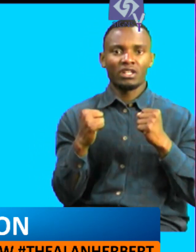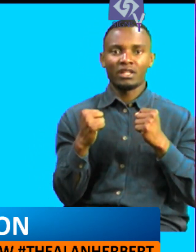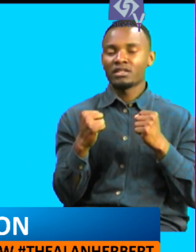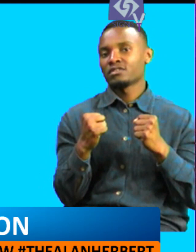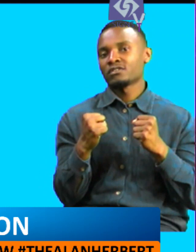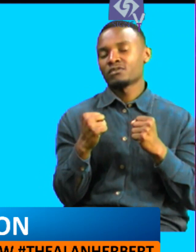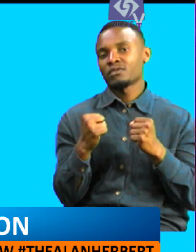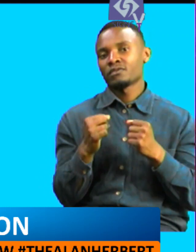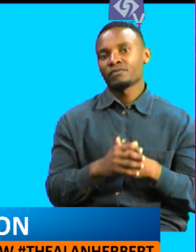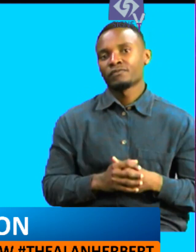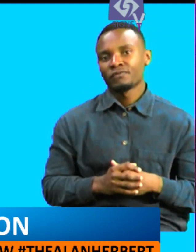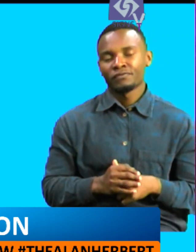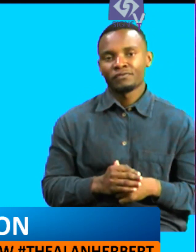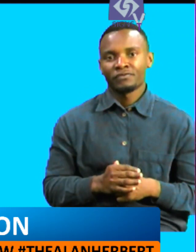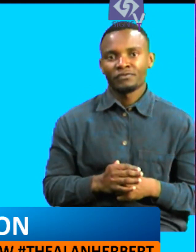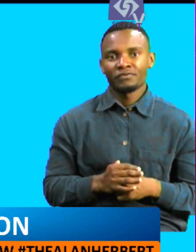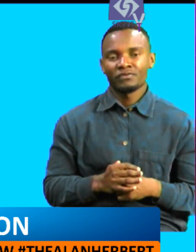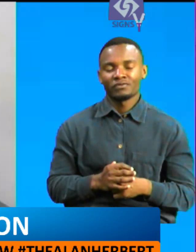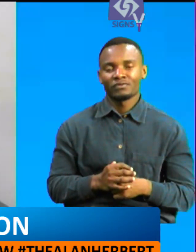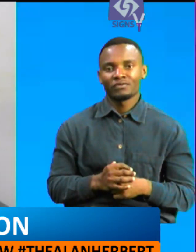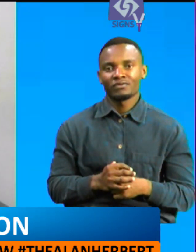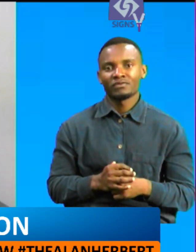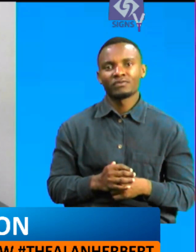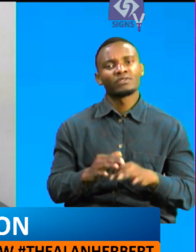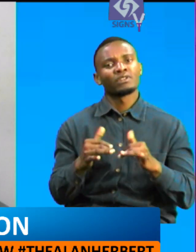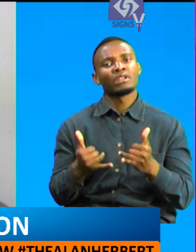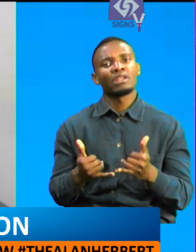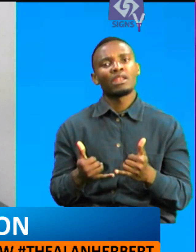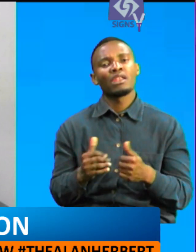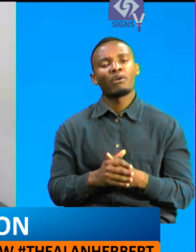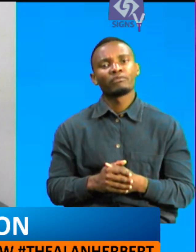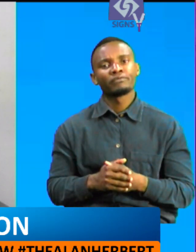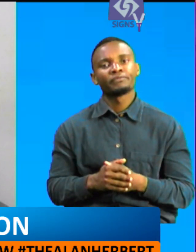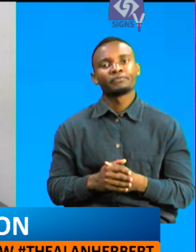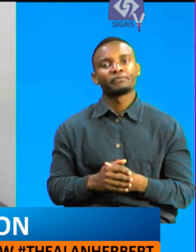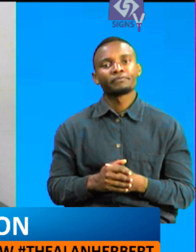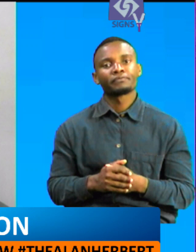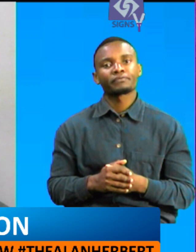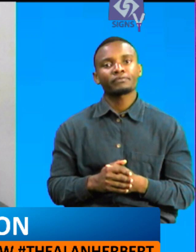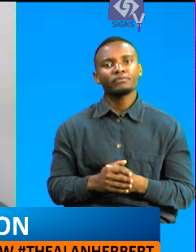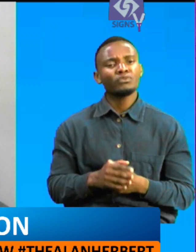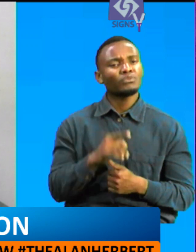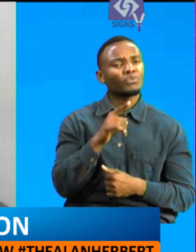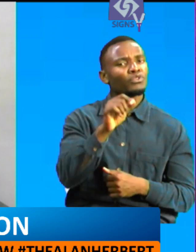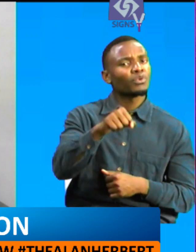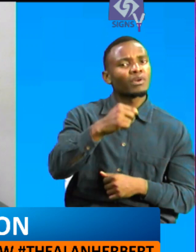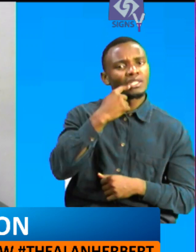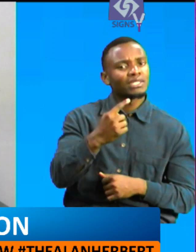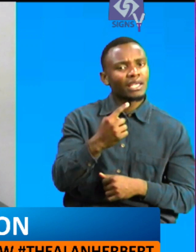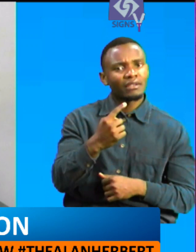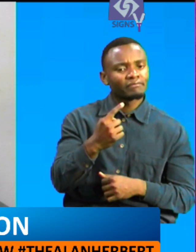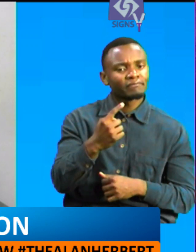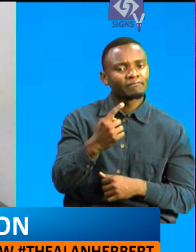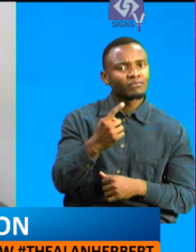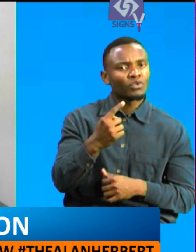resilience mechanism. Yeah. Yeah. Interesting. Then, what are some of the things that that you would say would